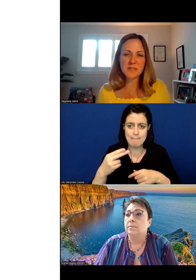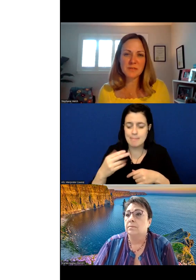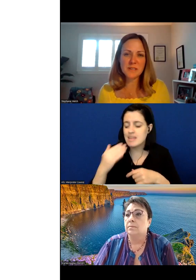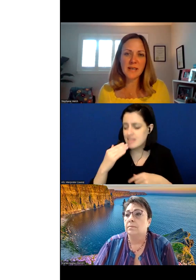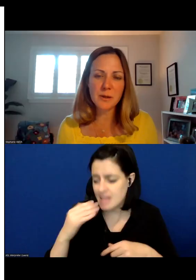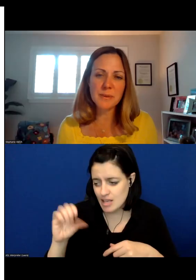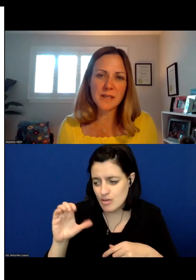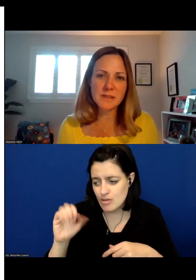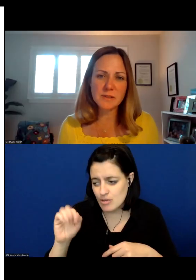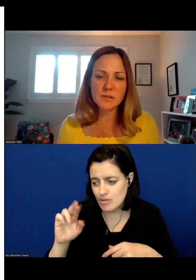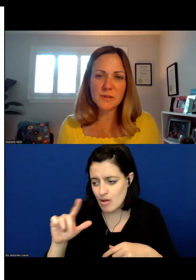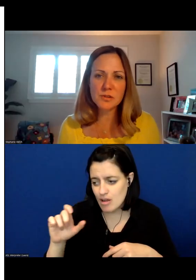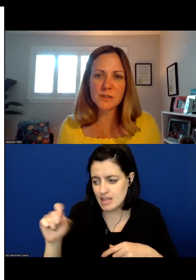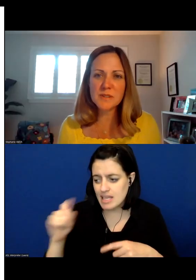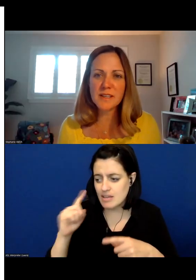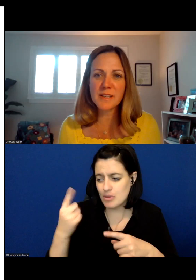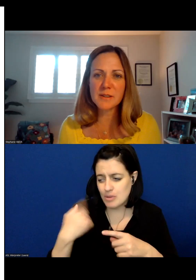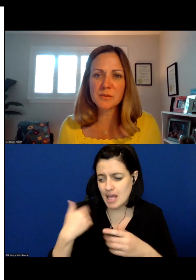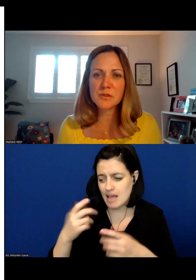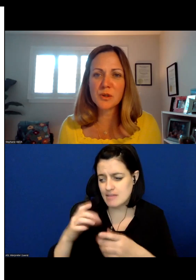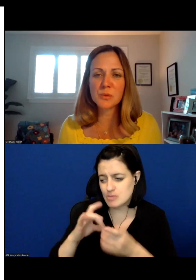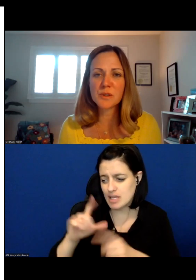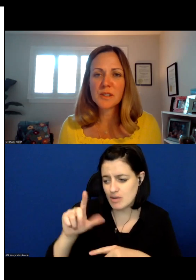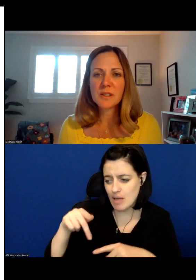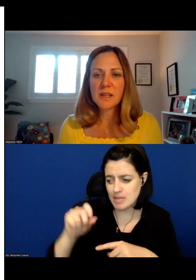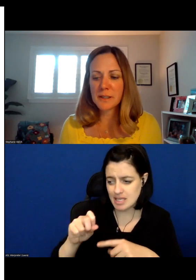be specific to LPS conservatorships.